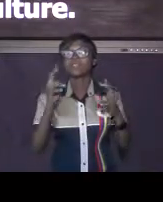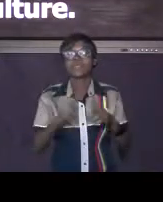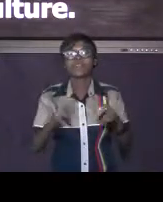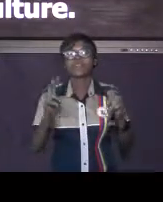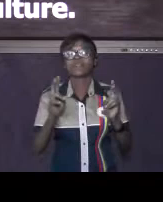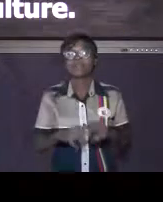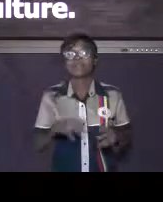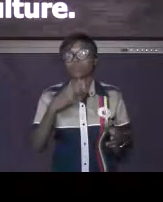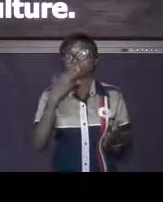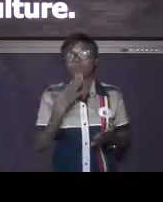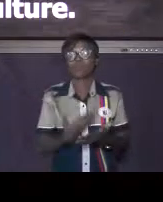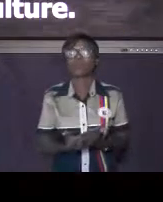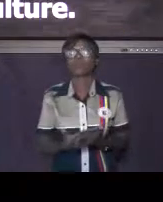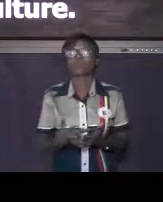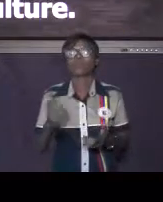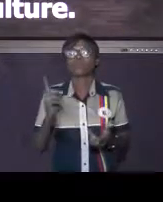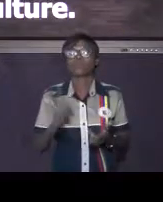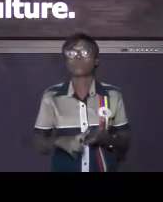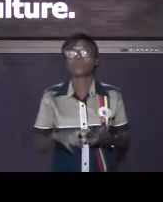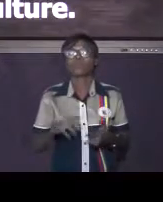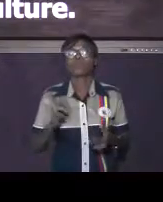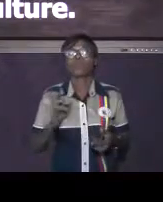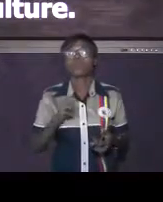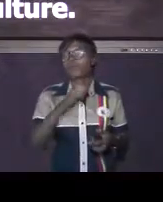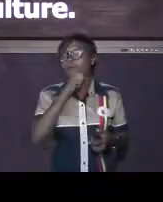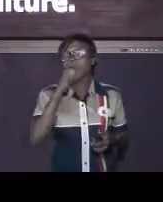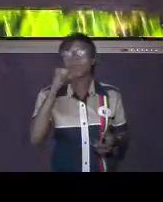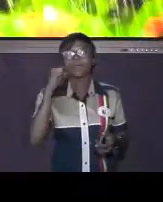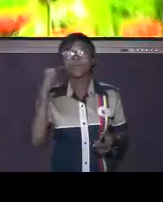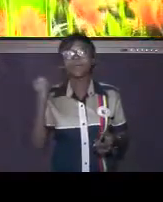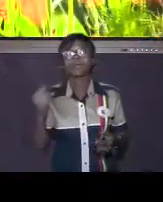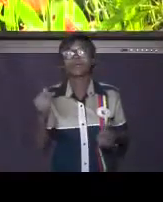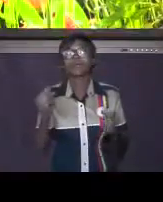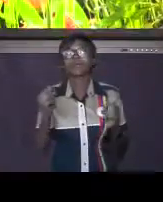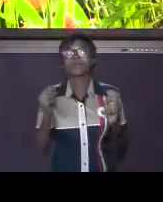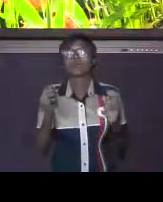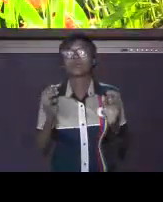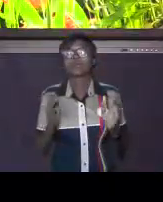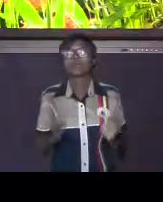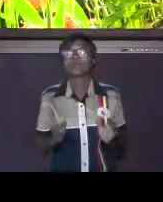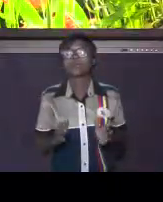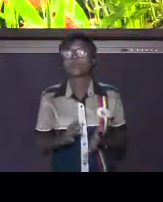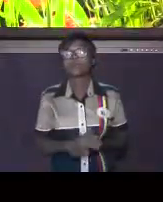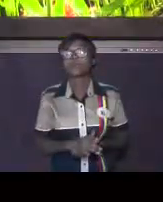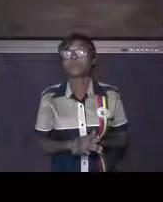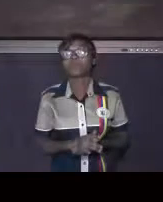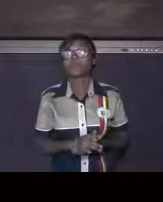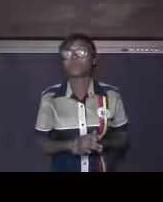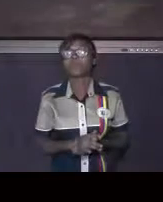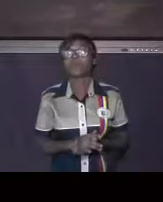Therefore, rain being the most effective means of watering is important to agriculture. I've said that.